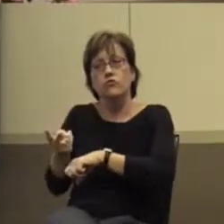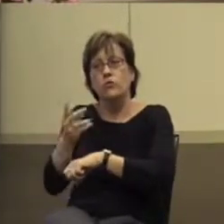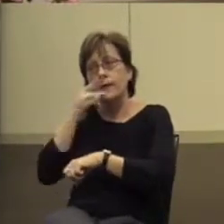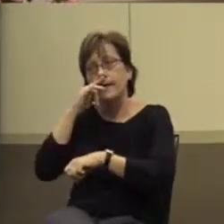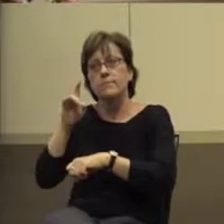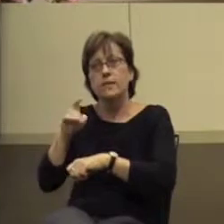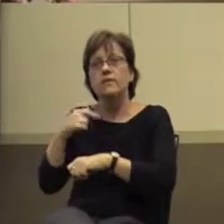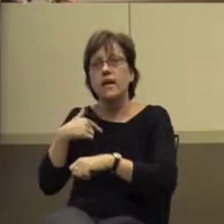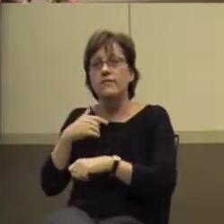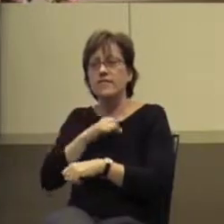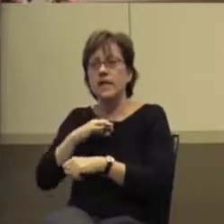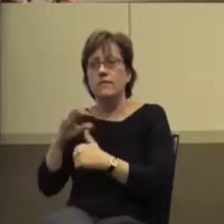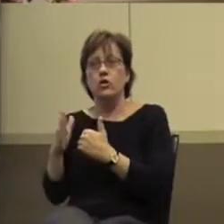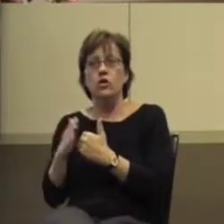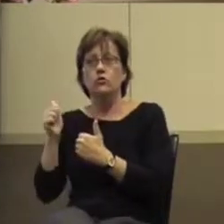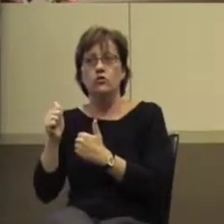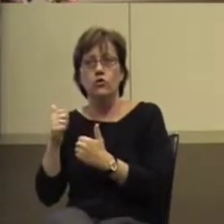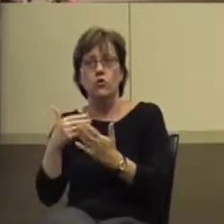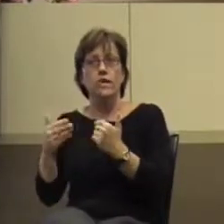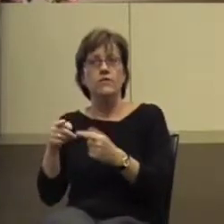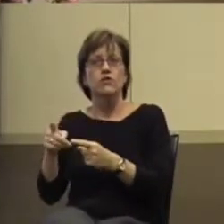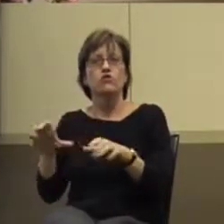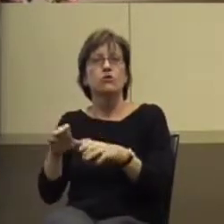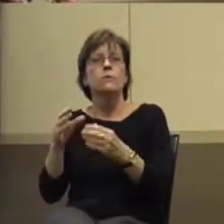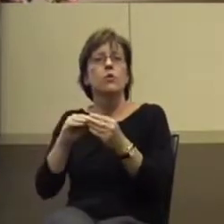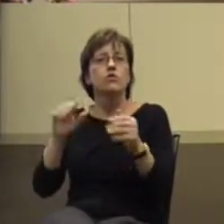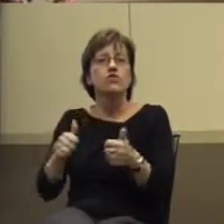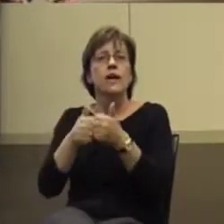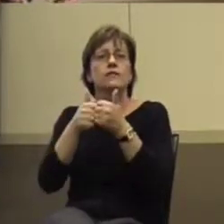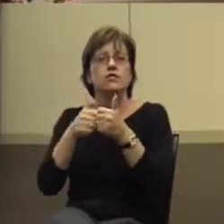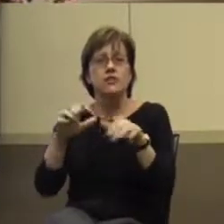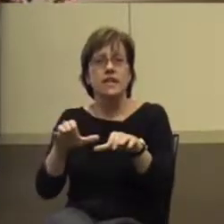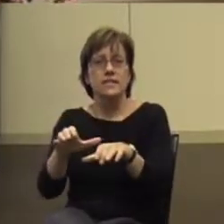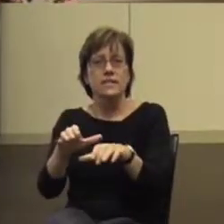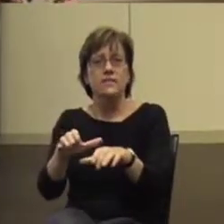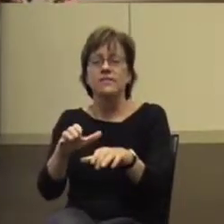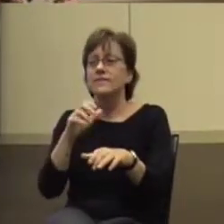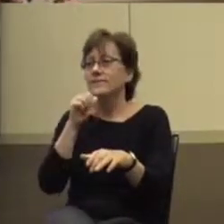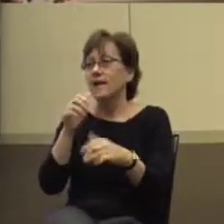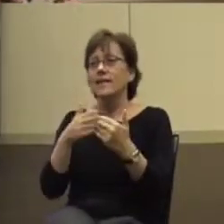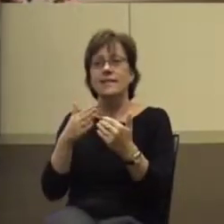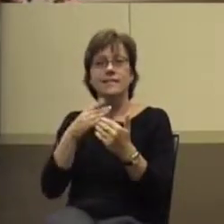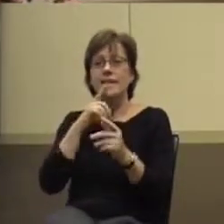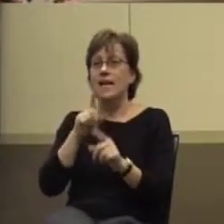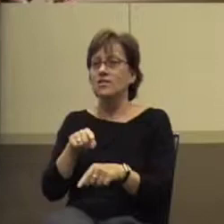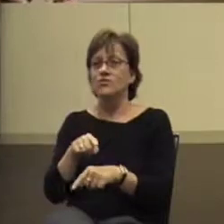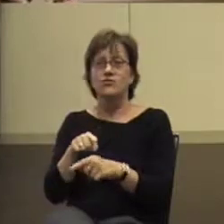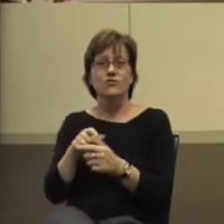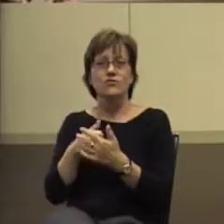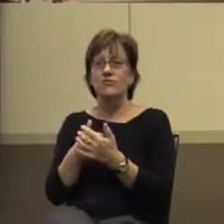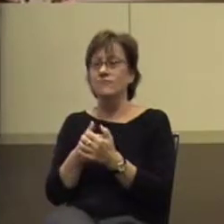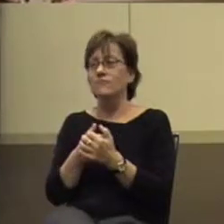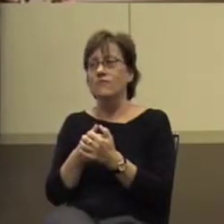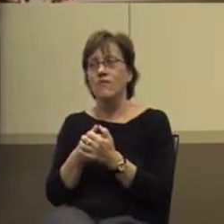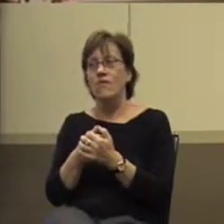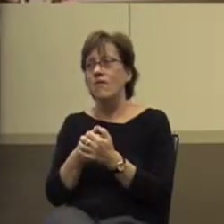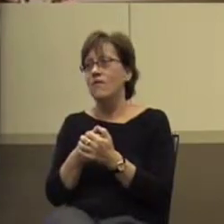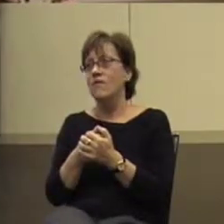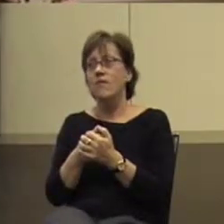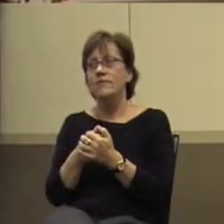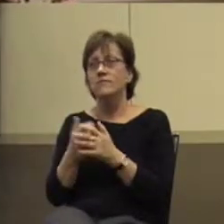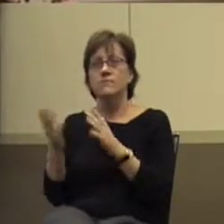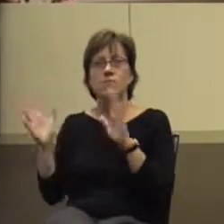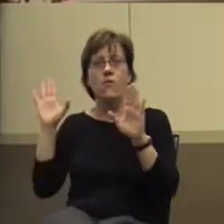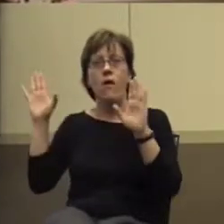more staff proximity whenever they're doing those challenging activities. You know, there's no easy answer for that when there's that many. Yeah.